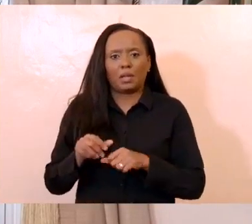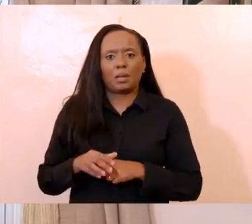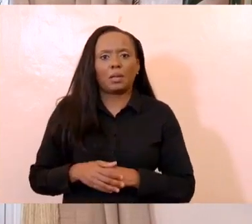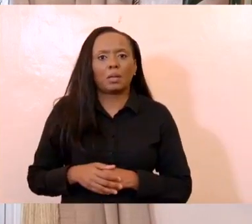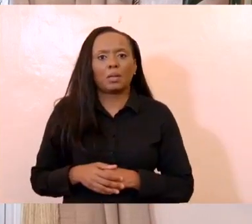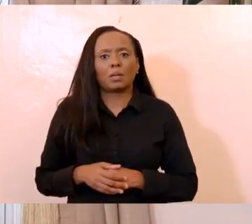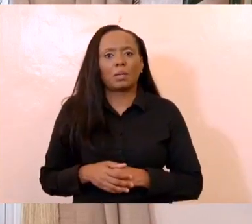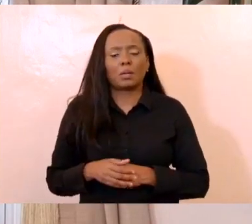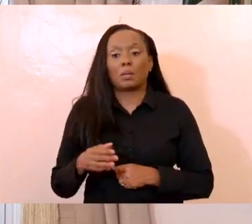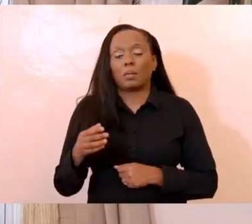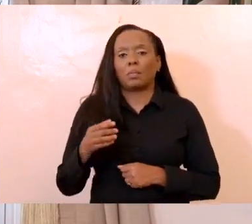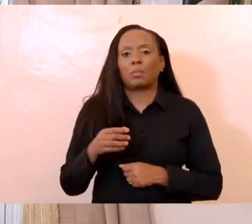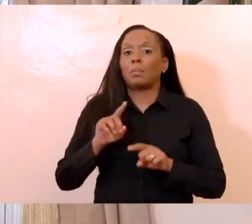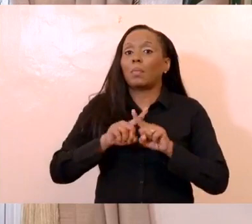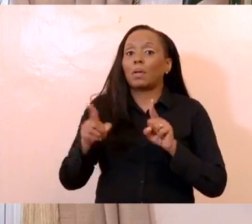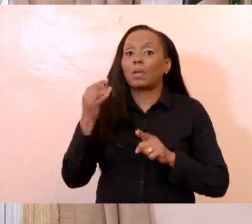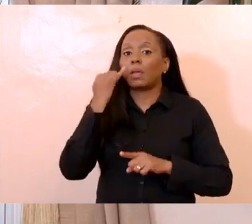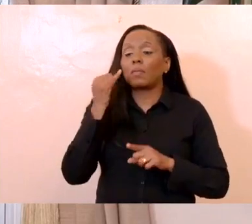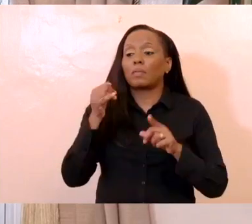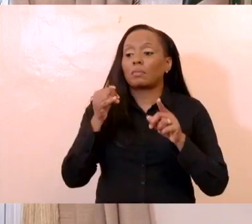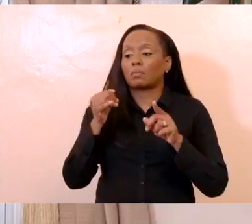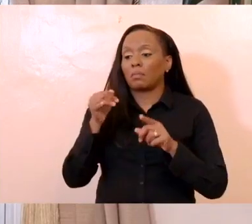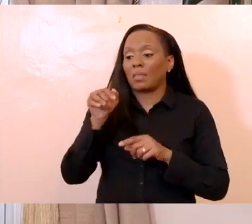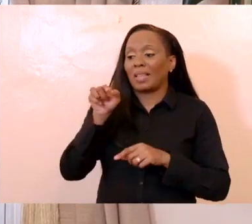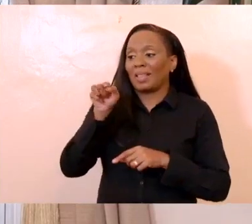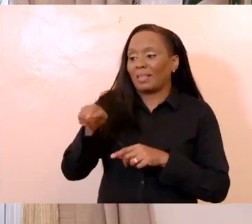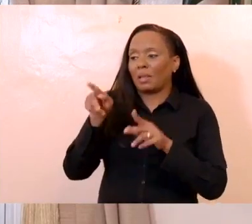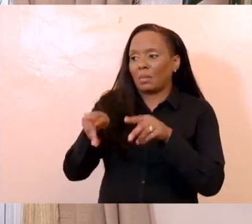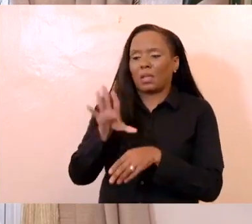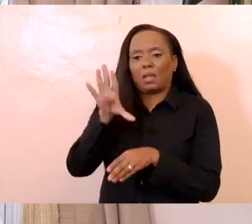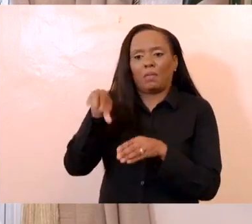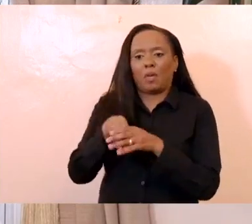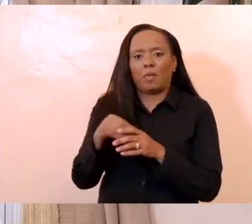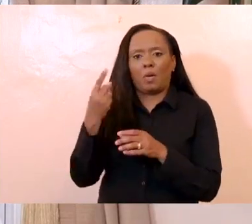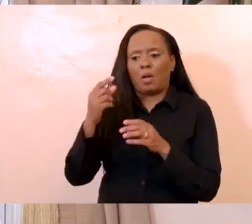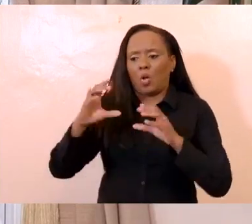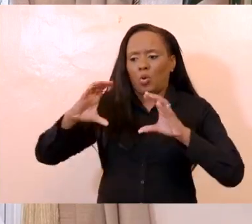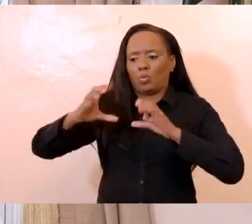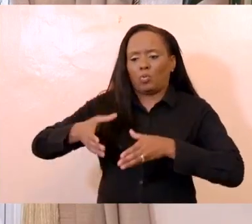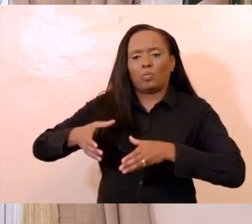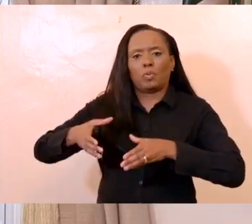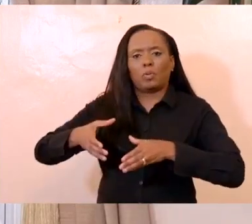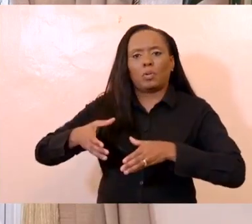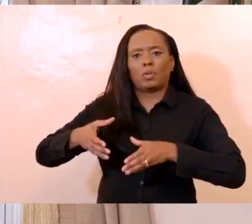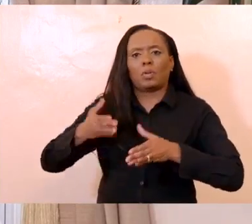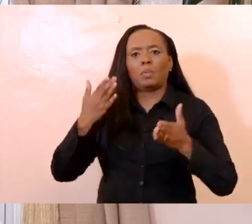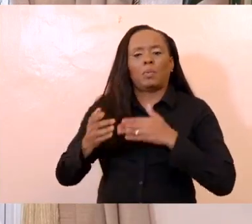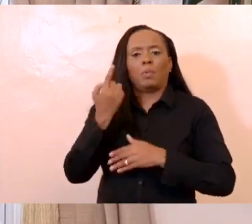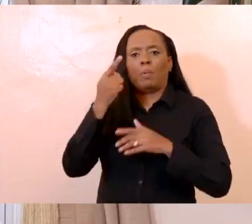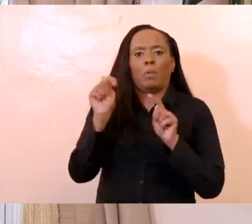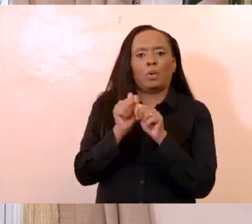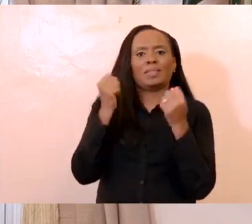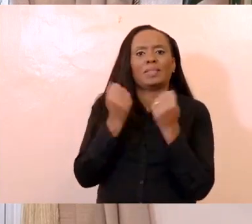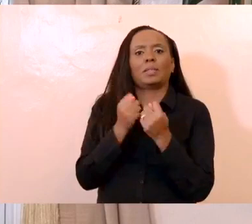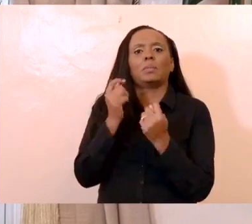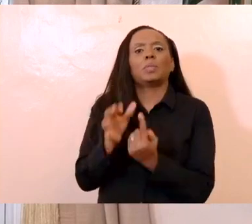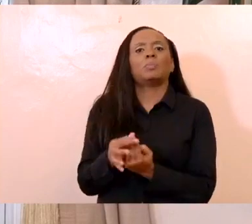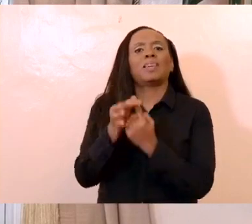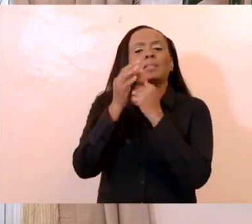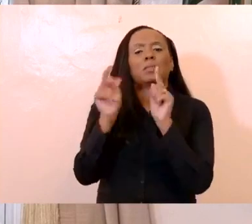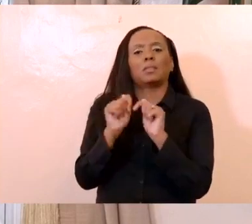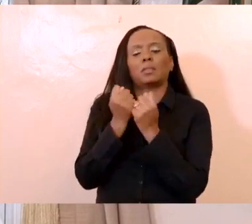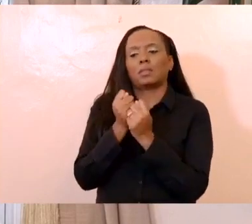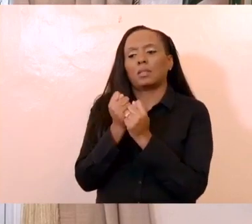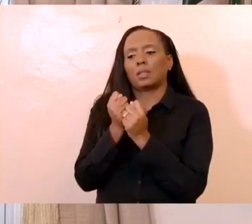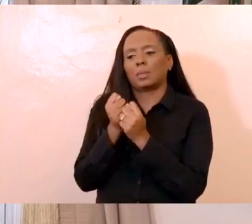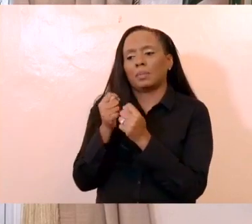part of a cluster and you might have a team or an individual doing the tracing for a cluster.